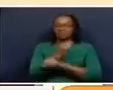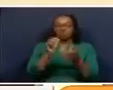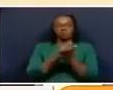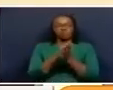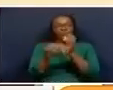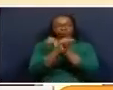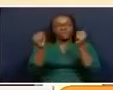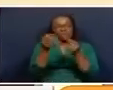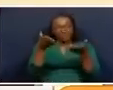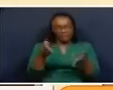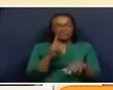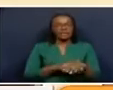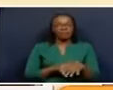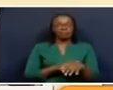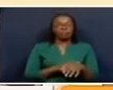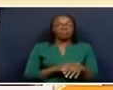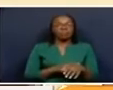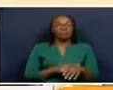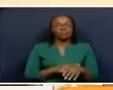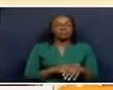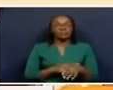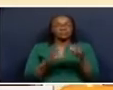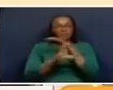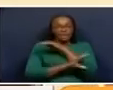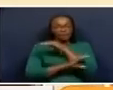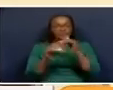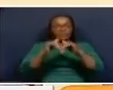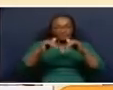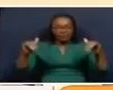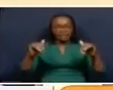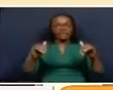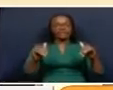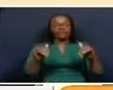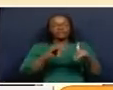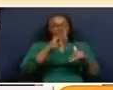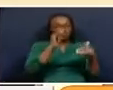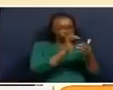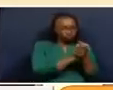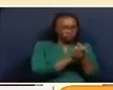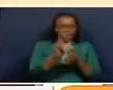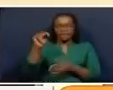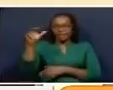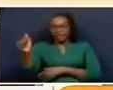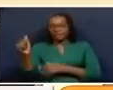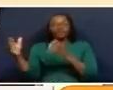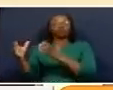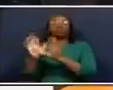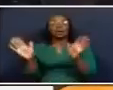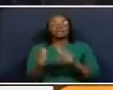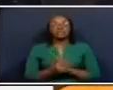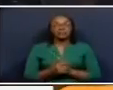this cycle. The country is divided into what I call the Jubilites and the Nazarites. And